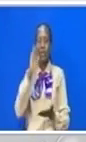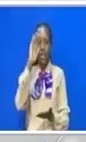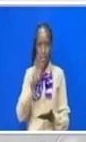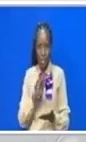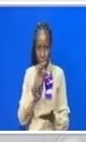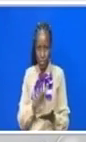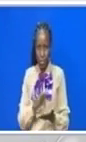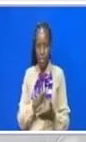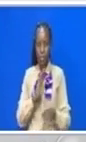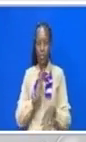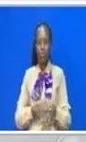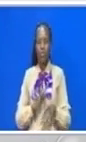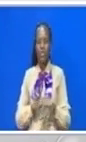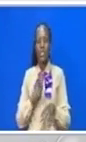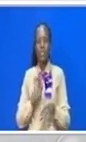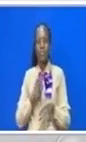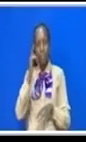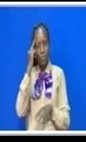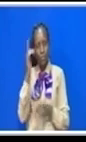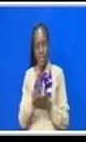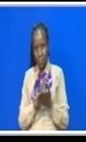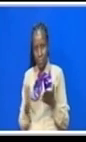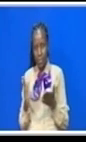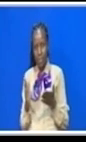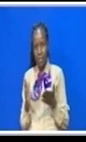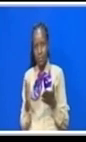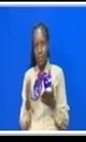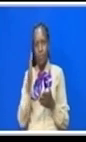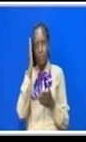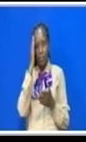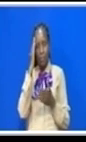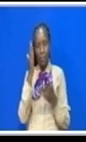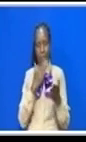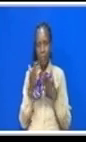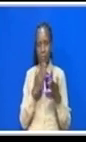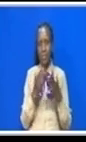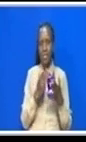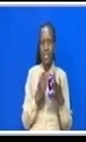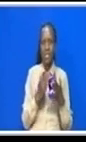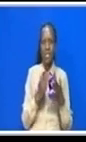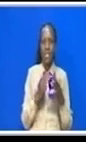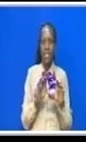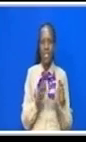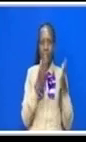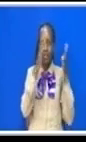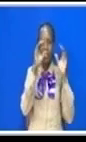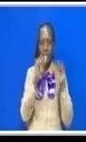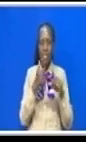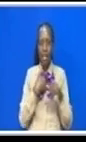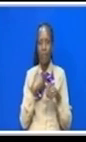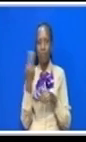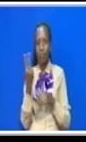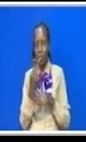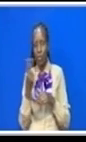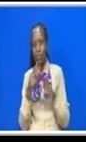good effects of something. So remember, an event might have both positive and negative. But when